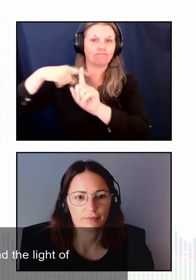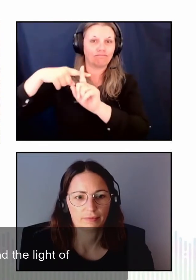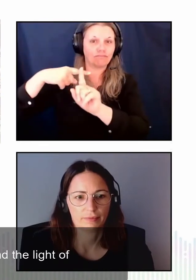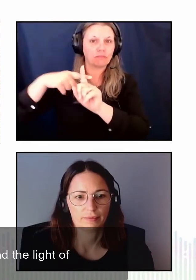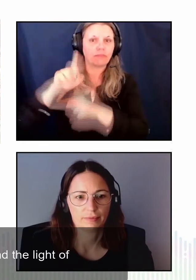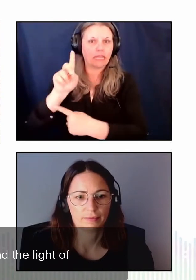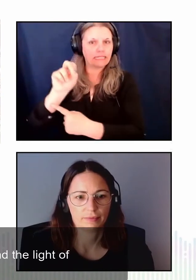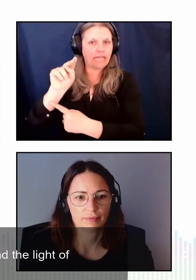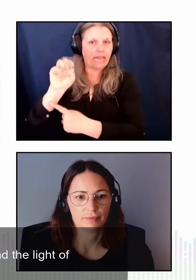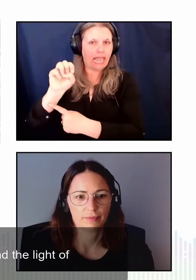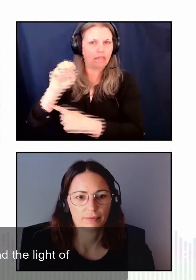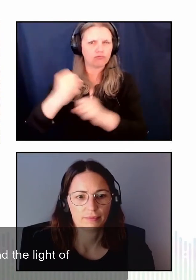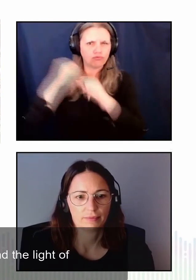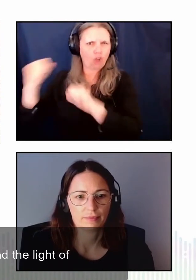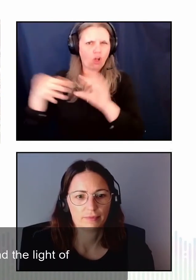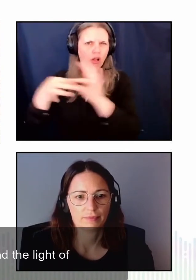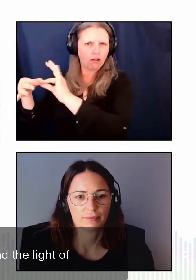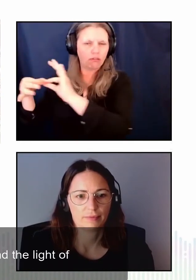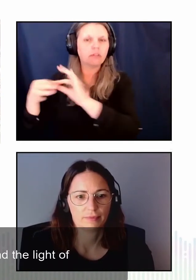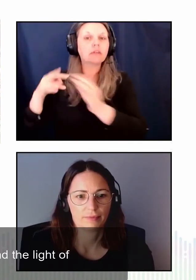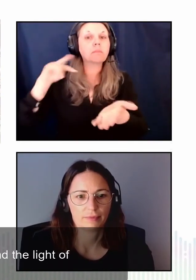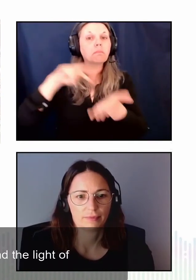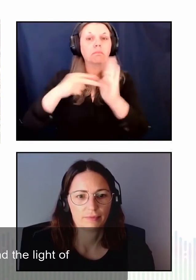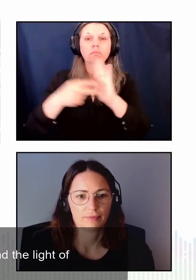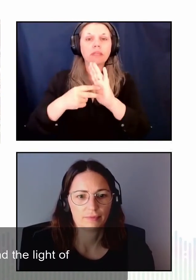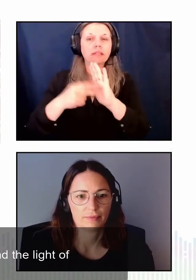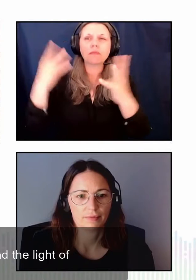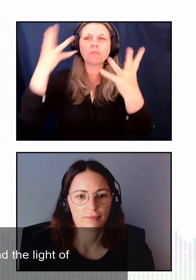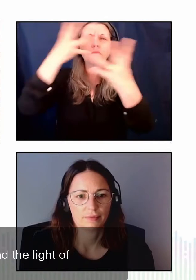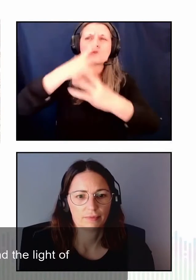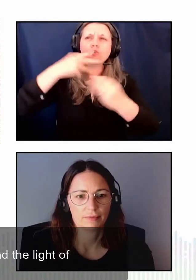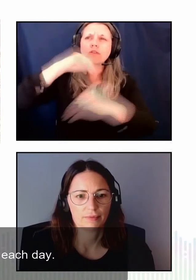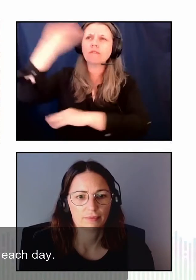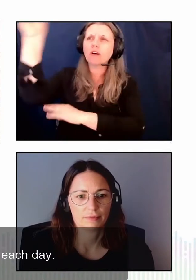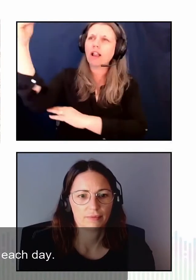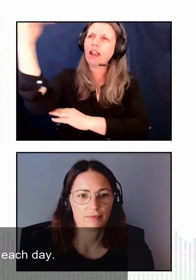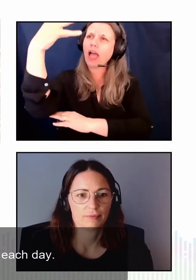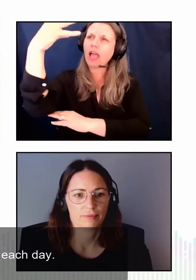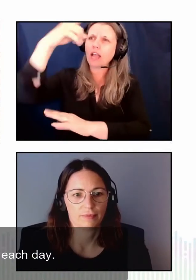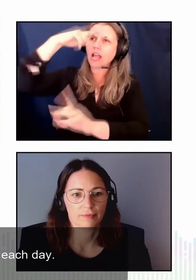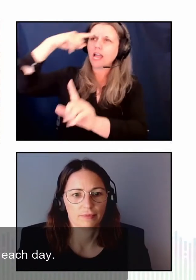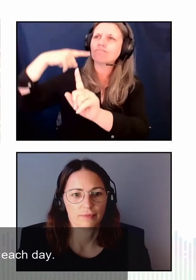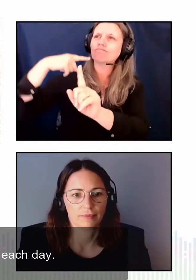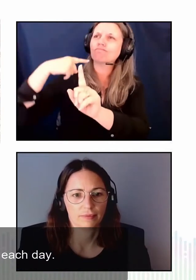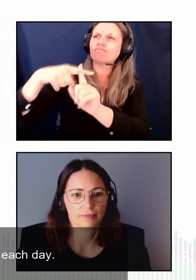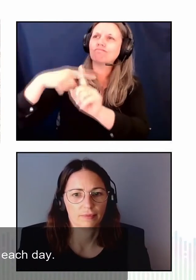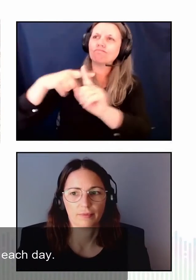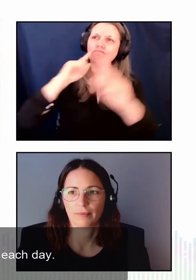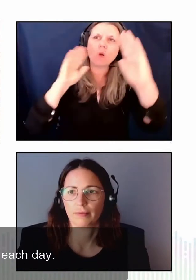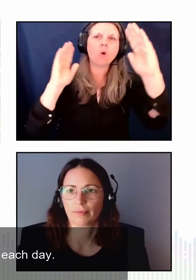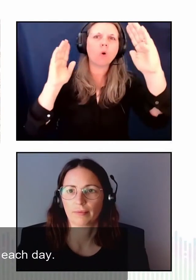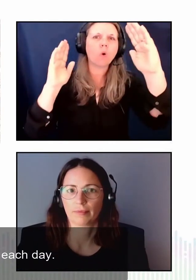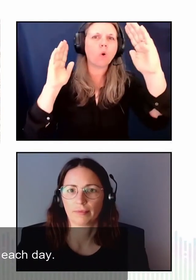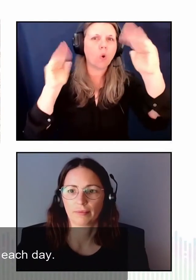we see the beautiful light and the light of hope, the light of a new beginning from